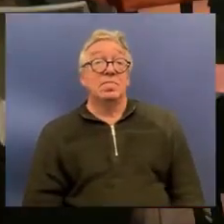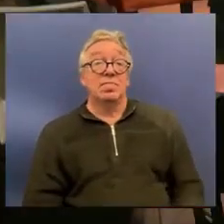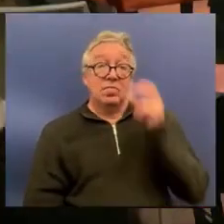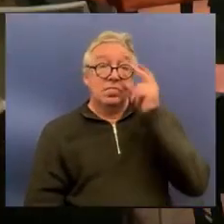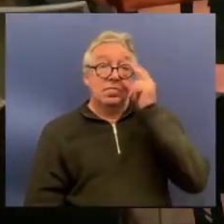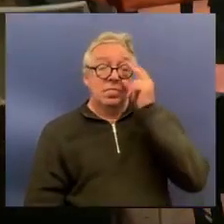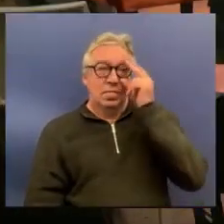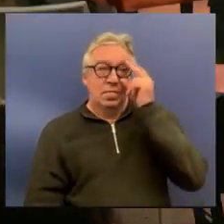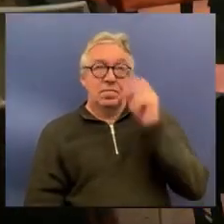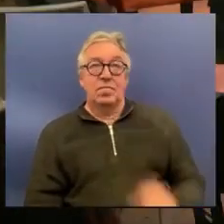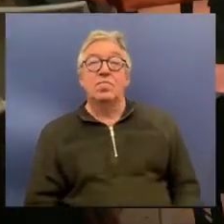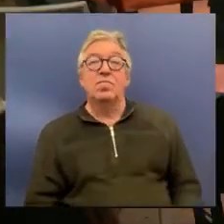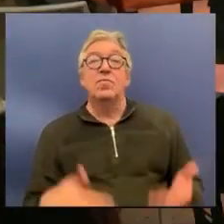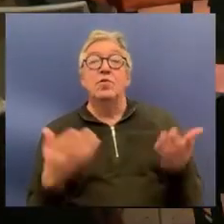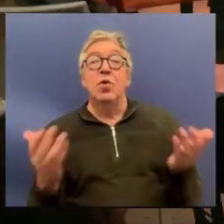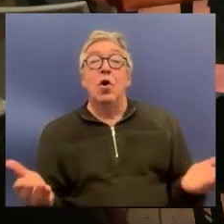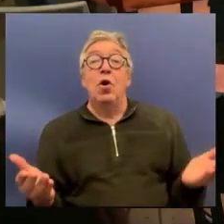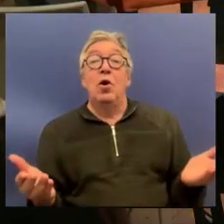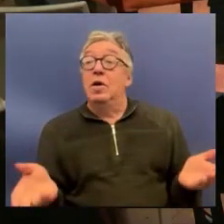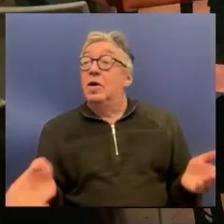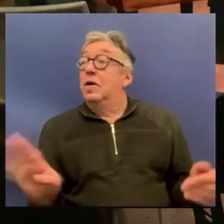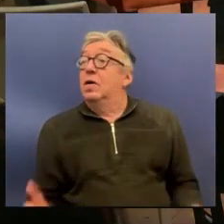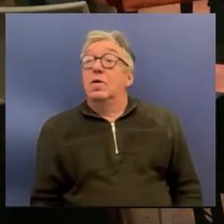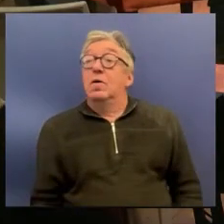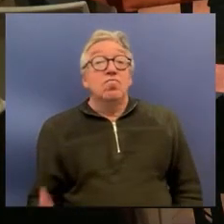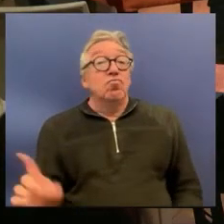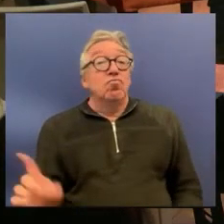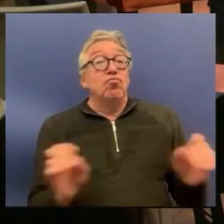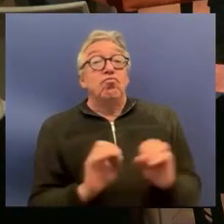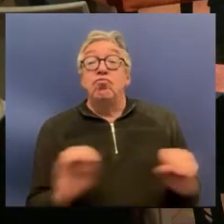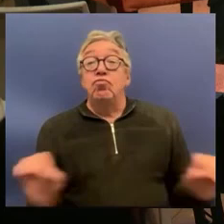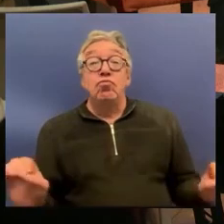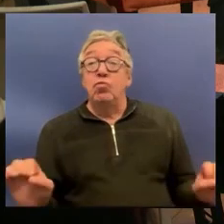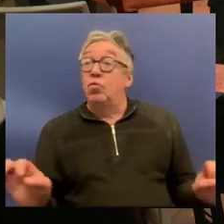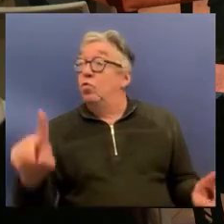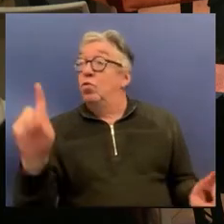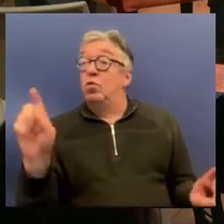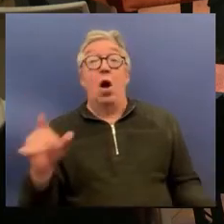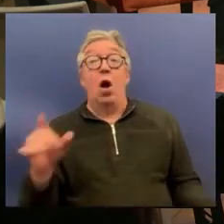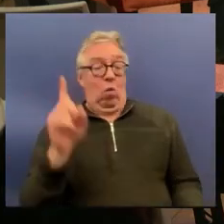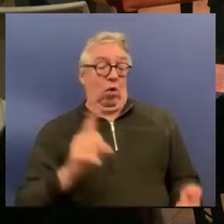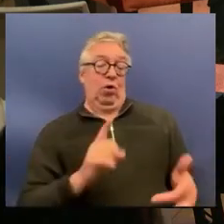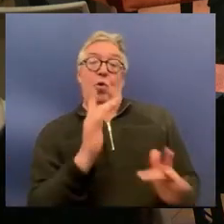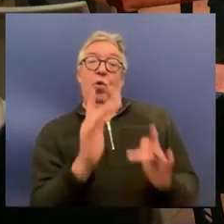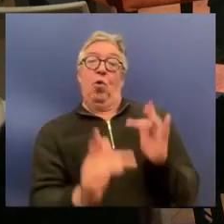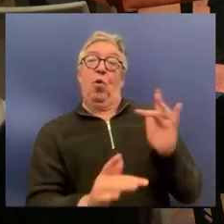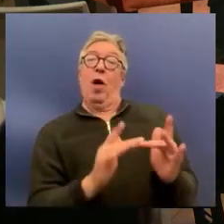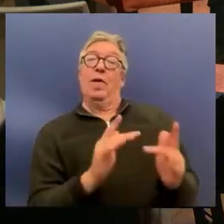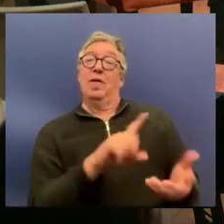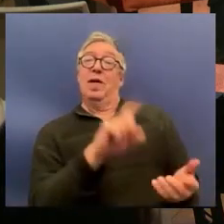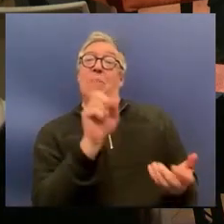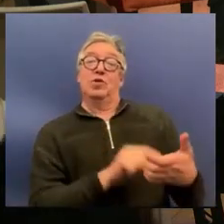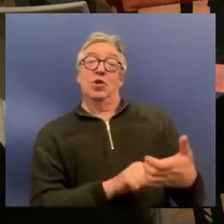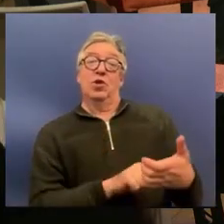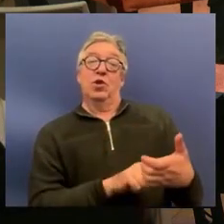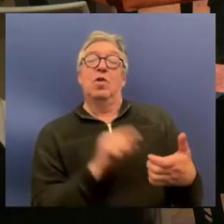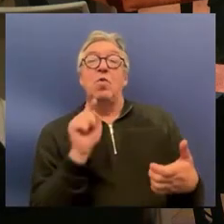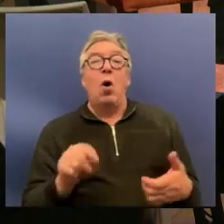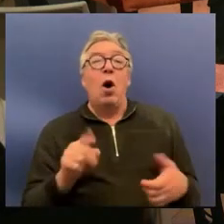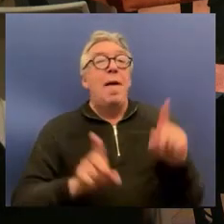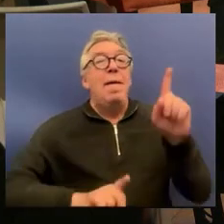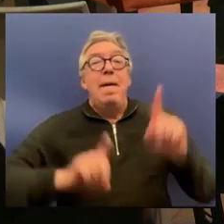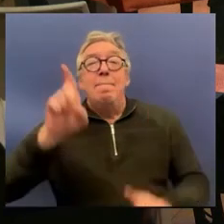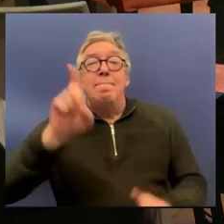So if there are no questions from the floor, we got a question online for the Milan's Gender Atlas, which is, what